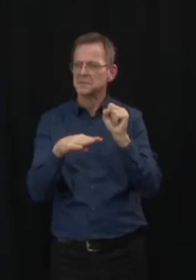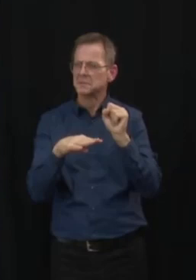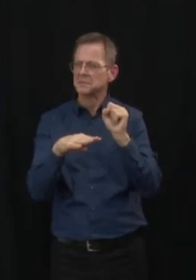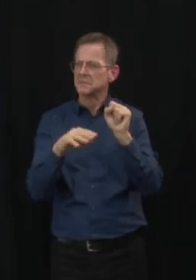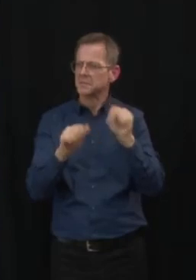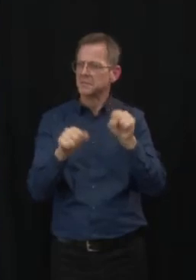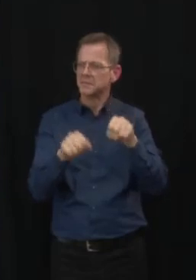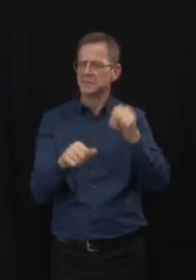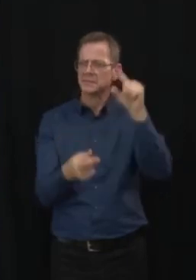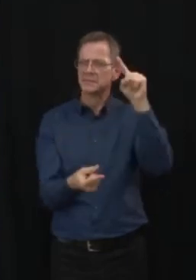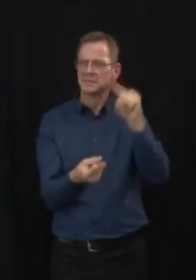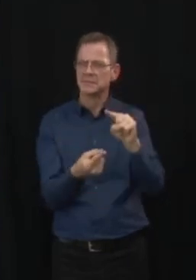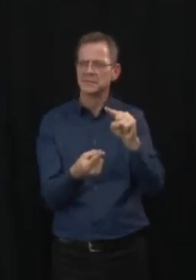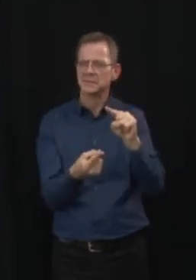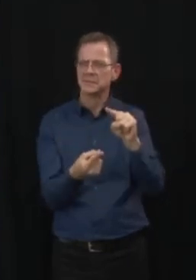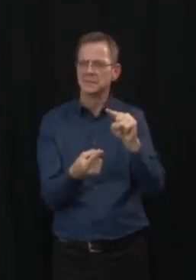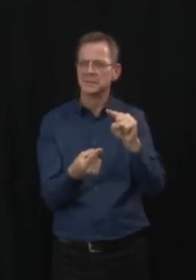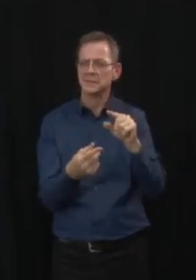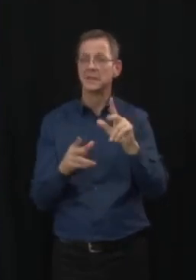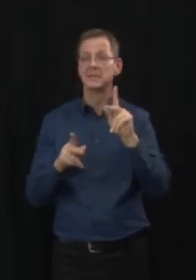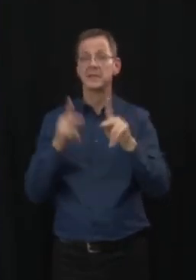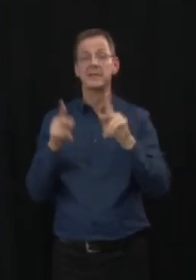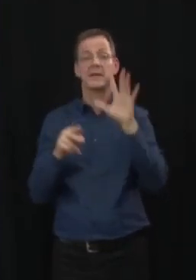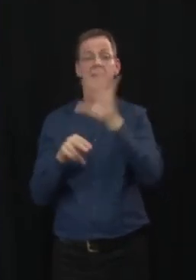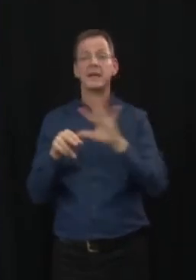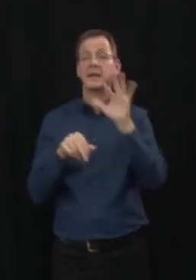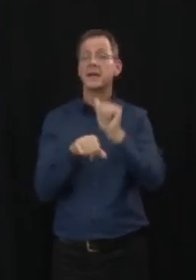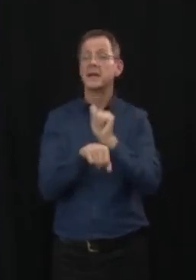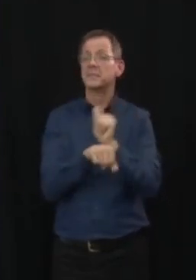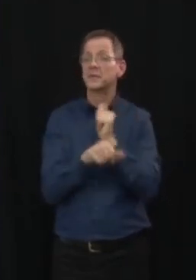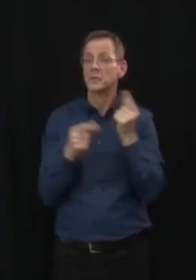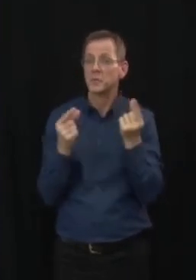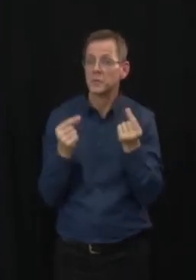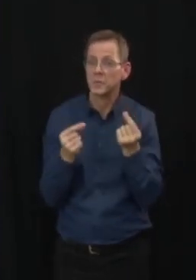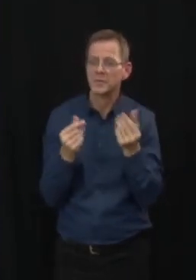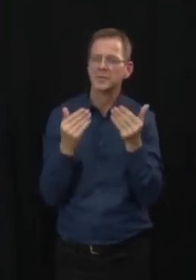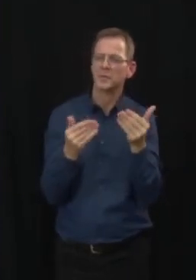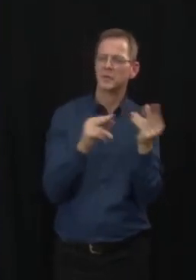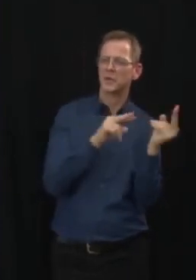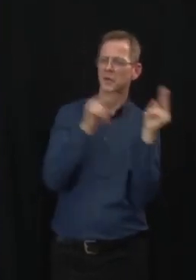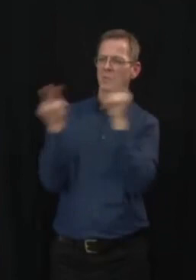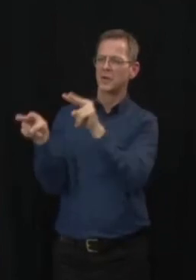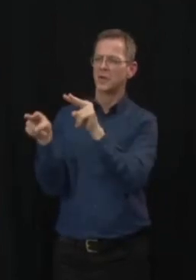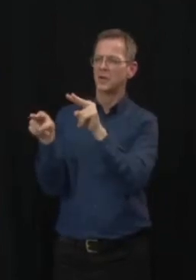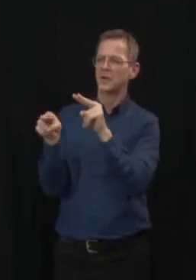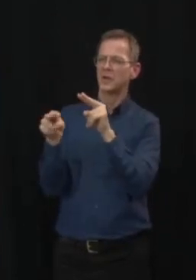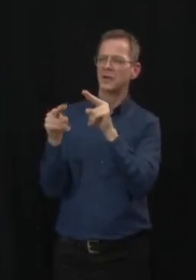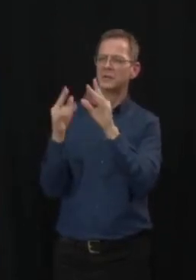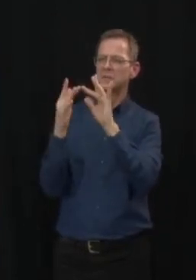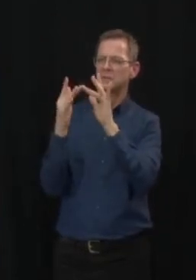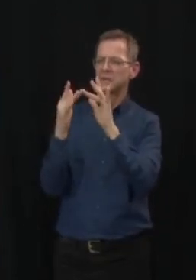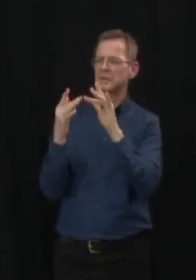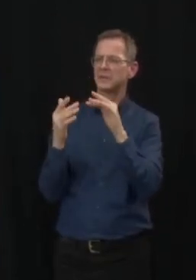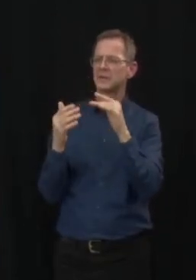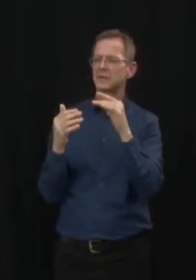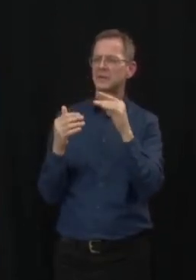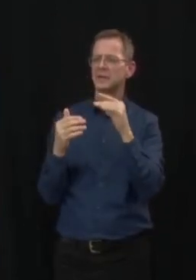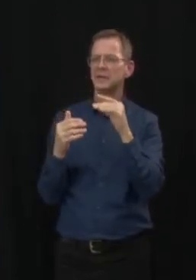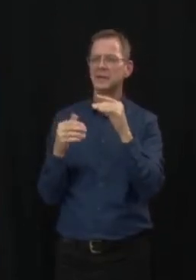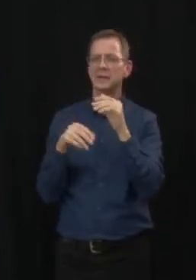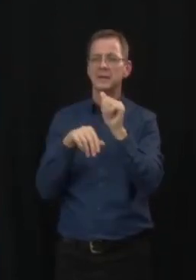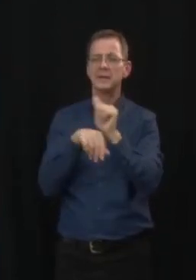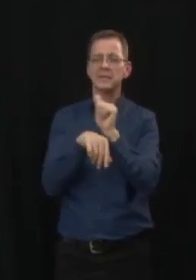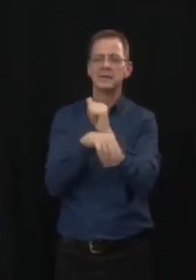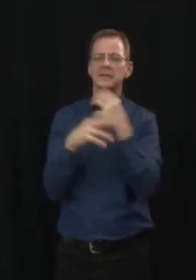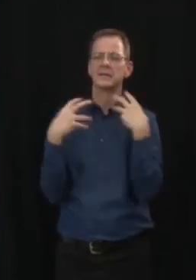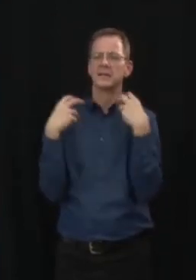Health website, where they can see multiple indicators, including the cases that have been diagnosed in the last